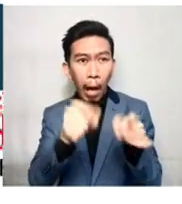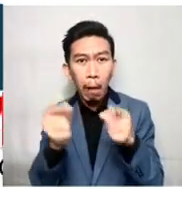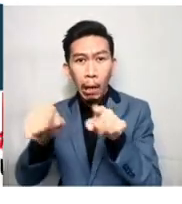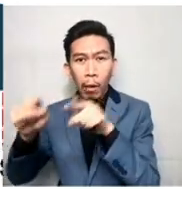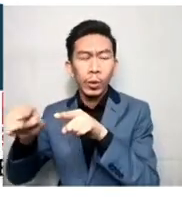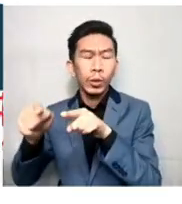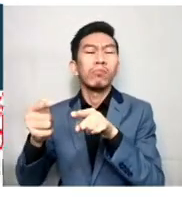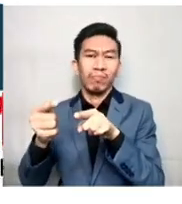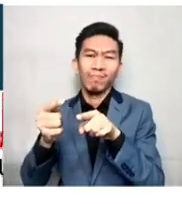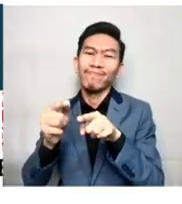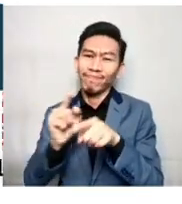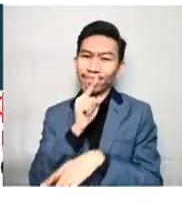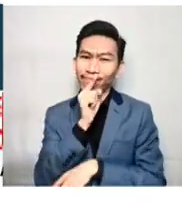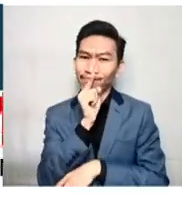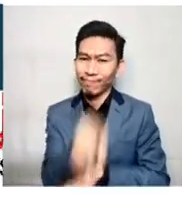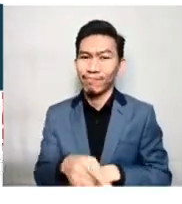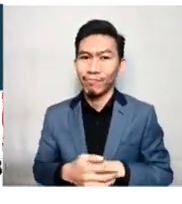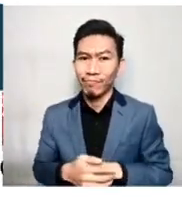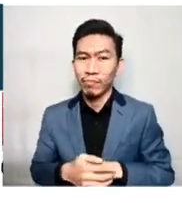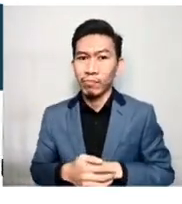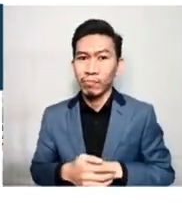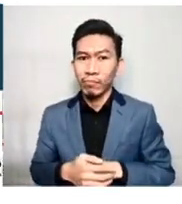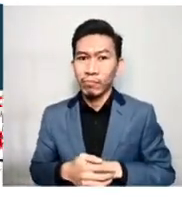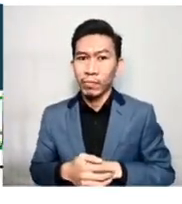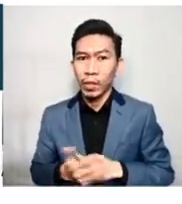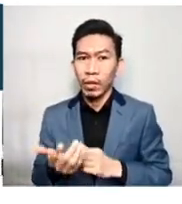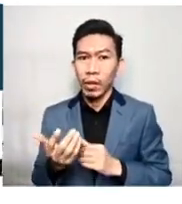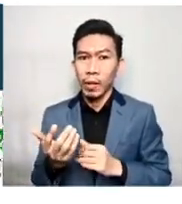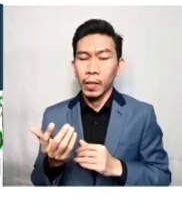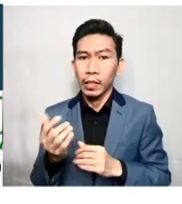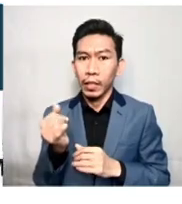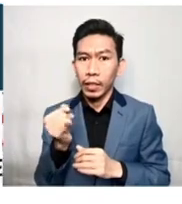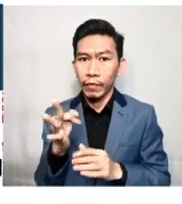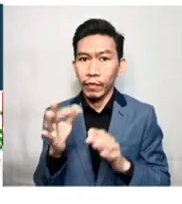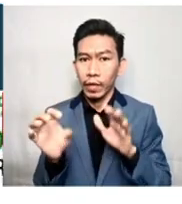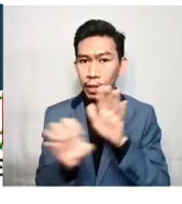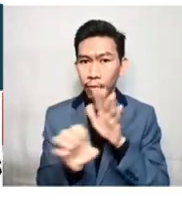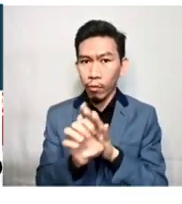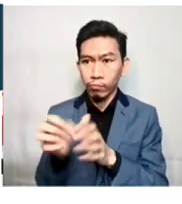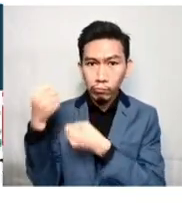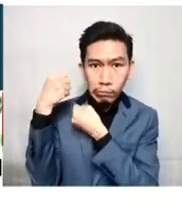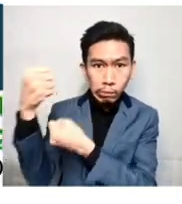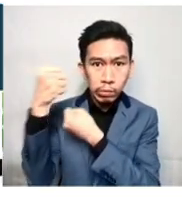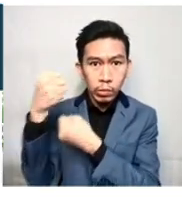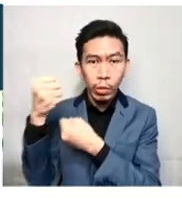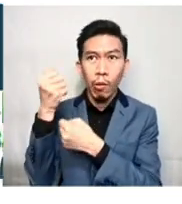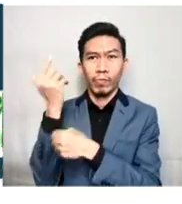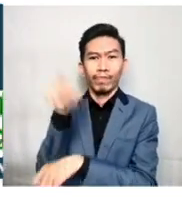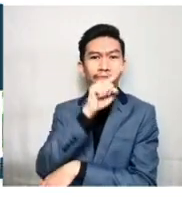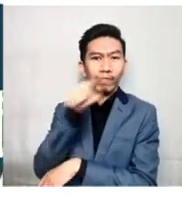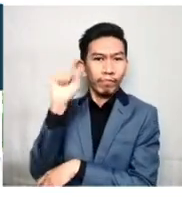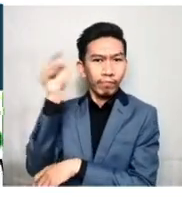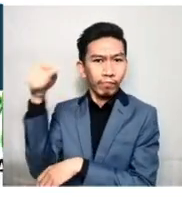Precisely because if you're an activist or a community organizer or anyone who wants to express their